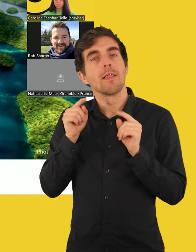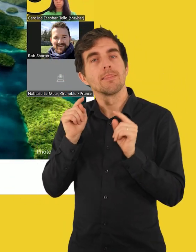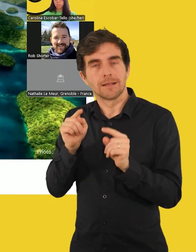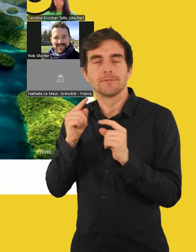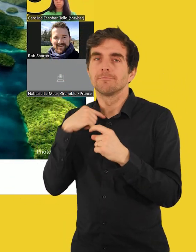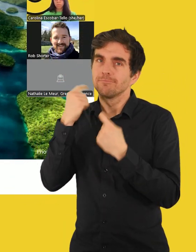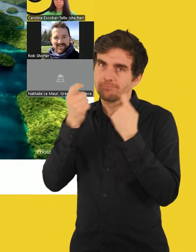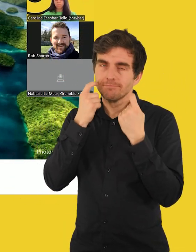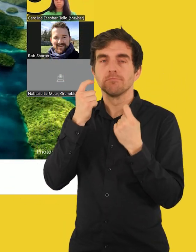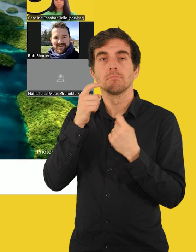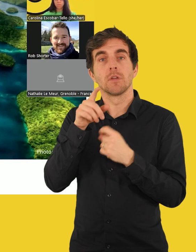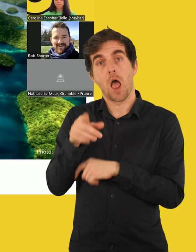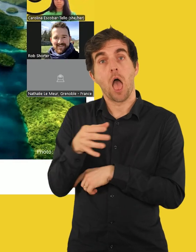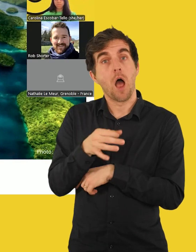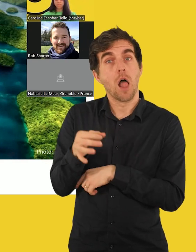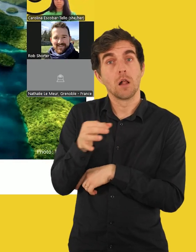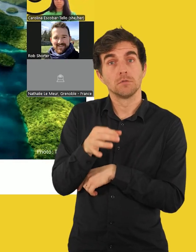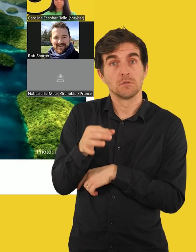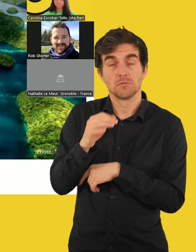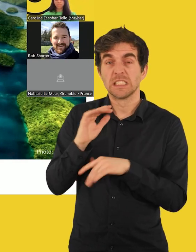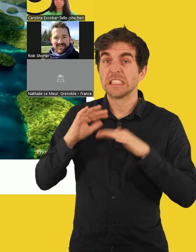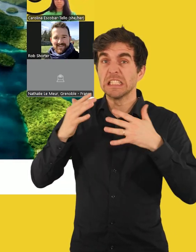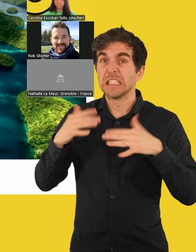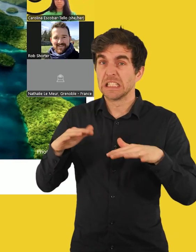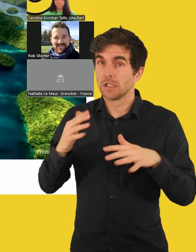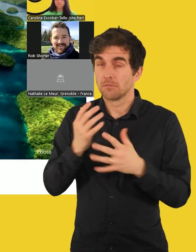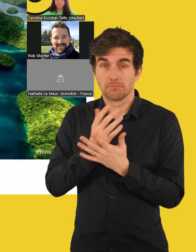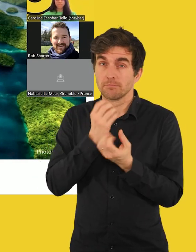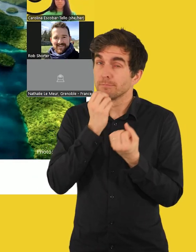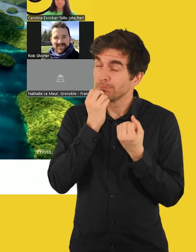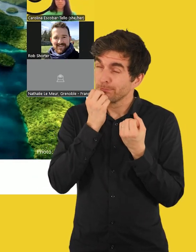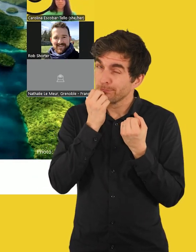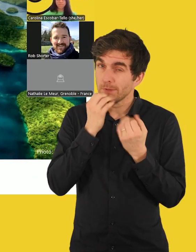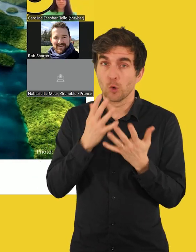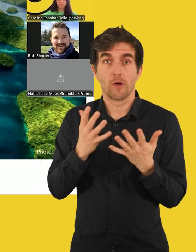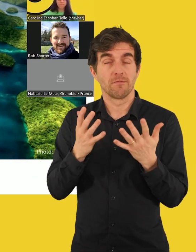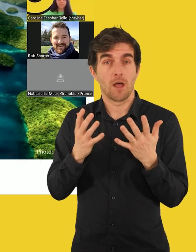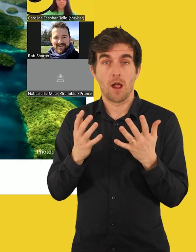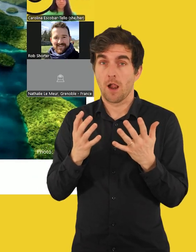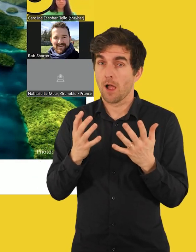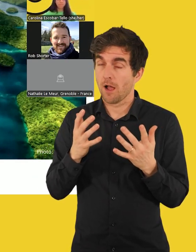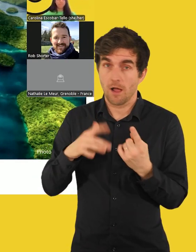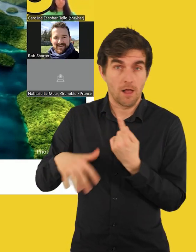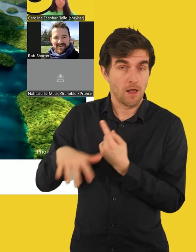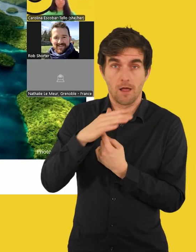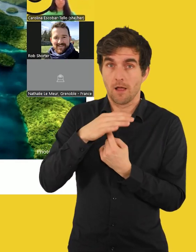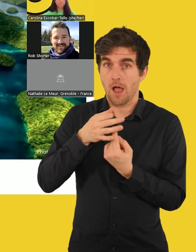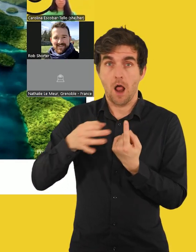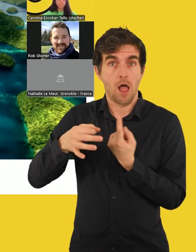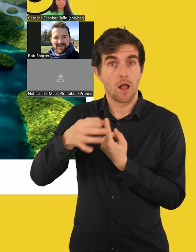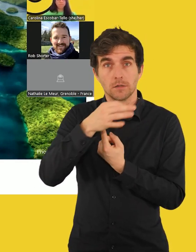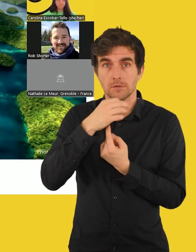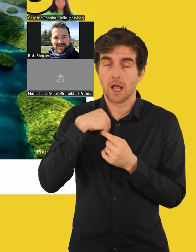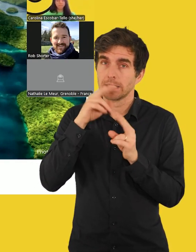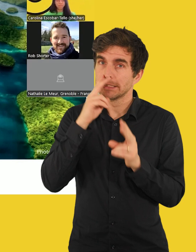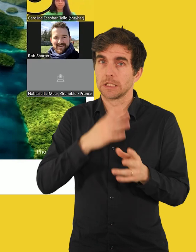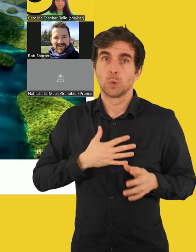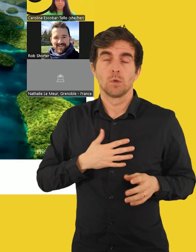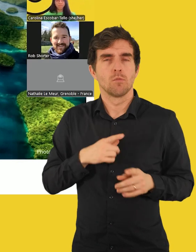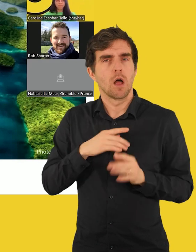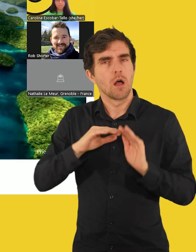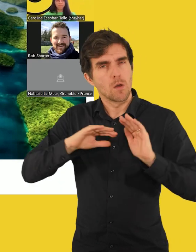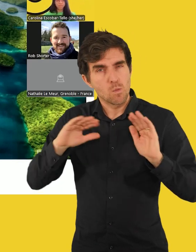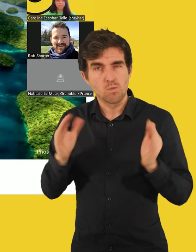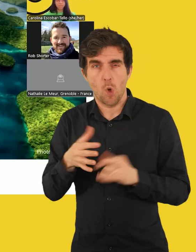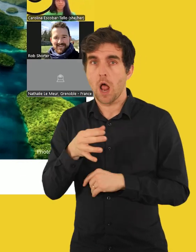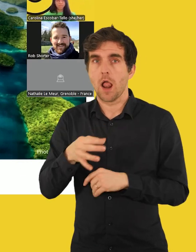It feels like that in these times. And these islands, this sea is actually quite a beautiful sea around these islands. But these islands, I find this a moving